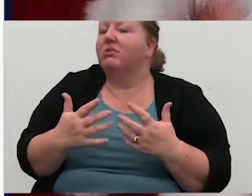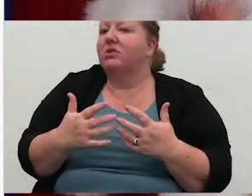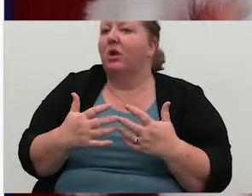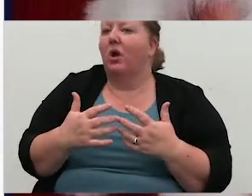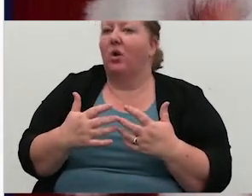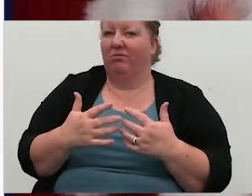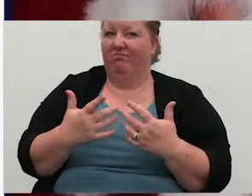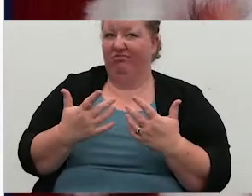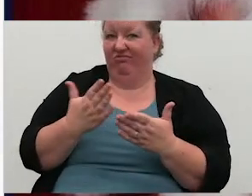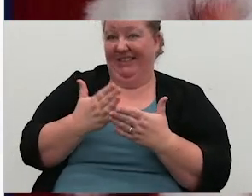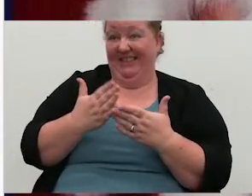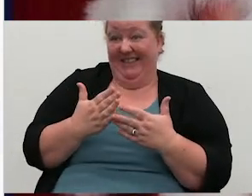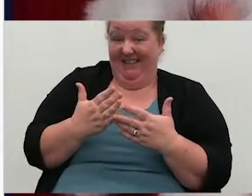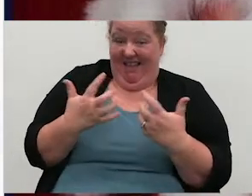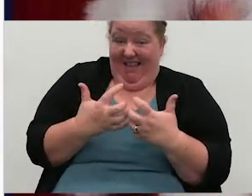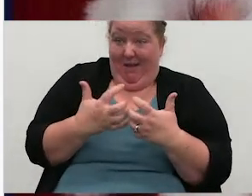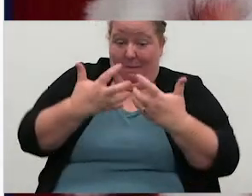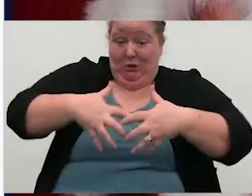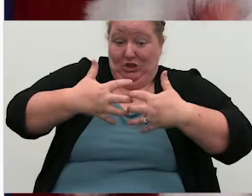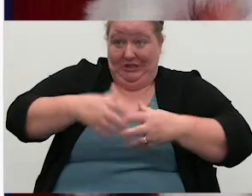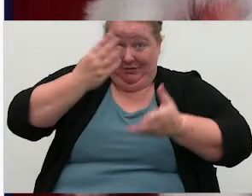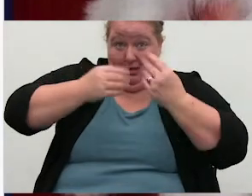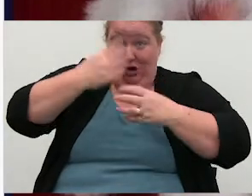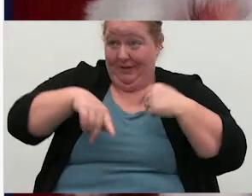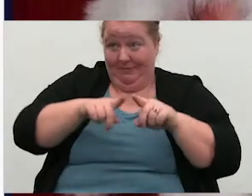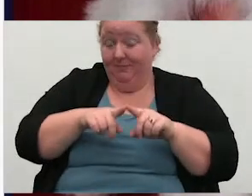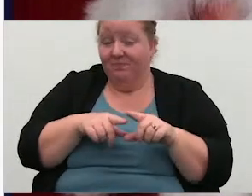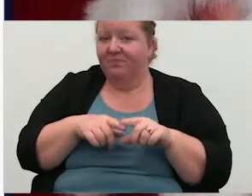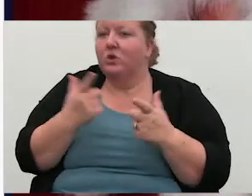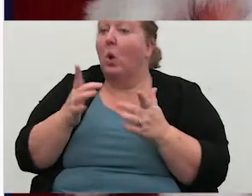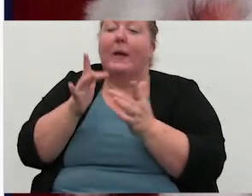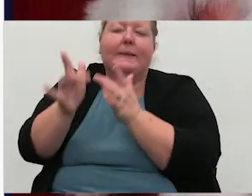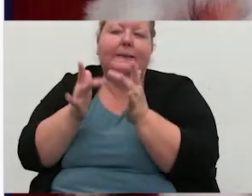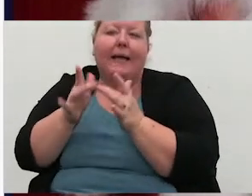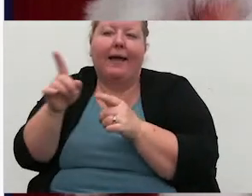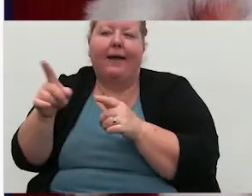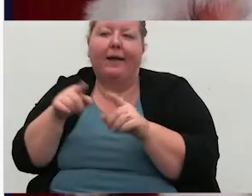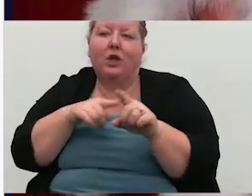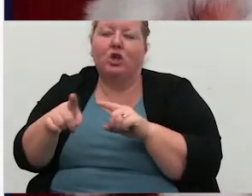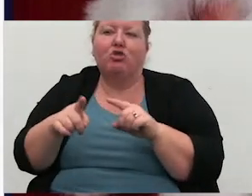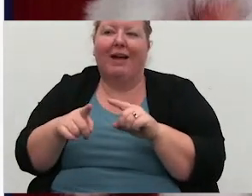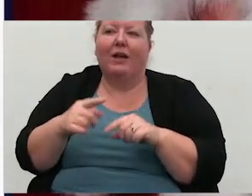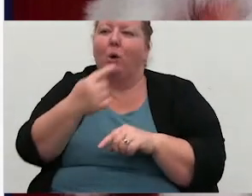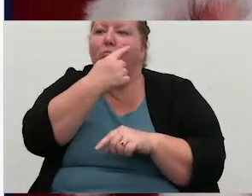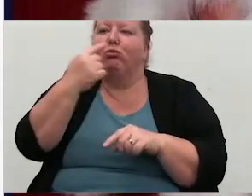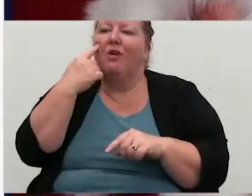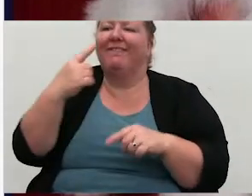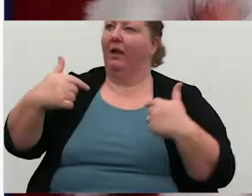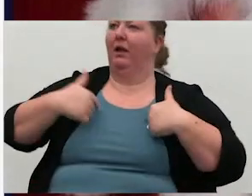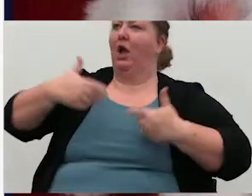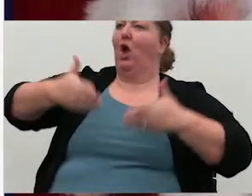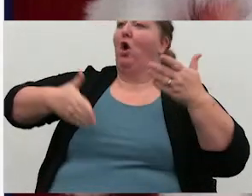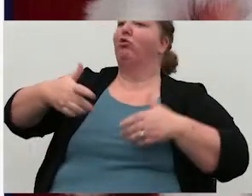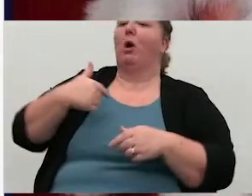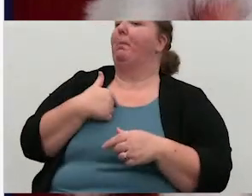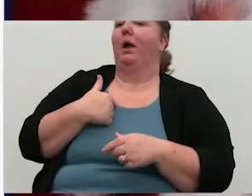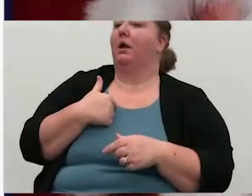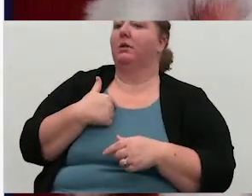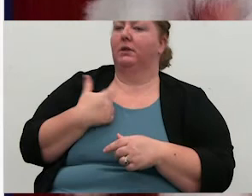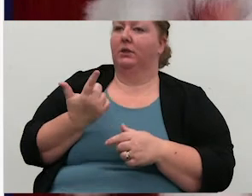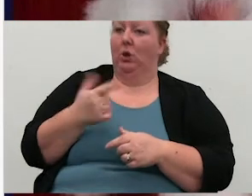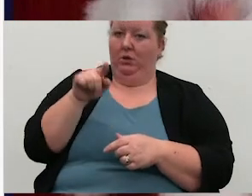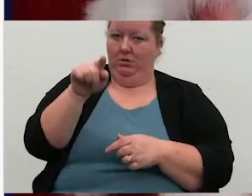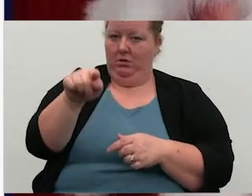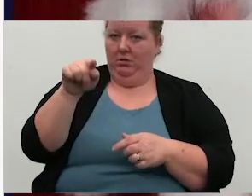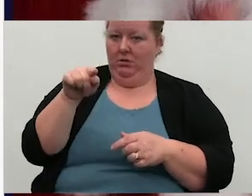machine learning works. And you know on the internet, when you're trying to prove you're not a robot, by picking the pictures that